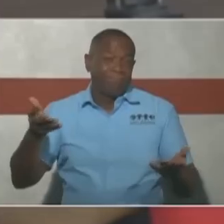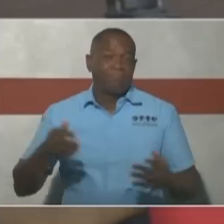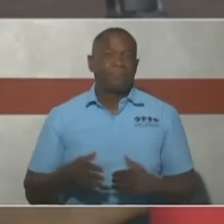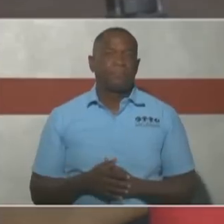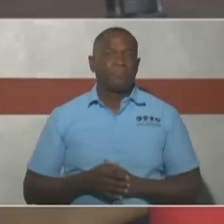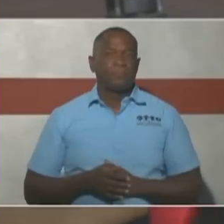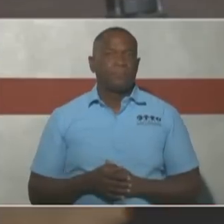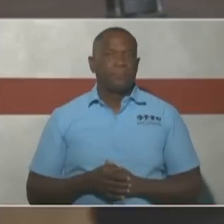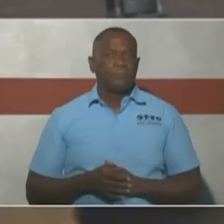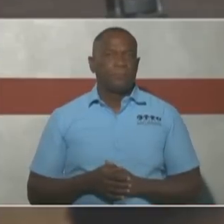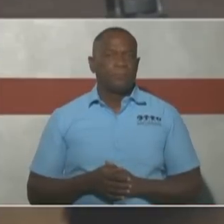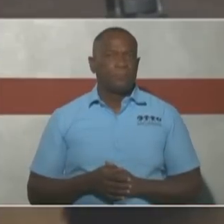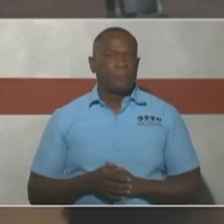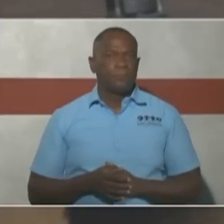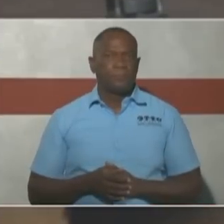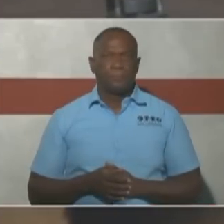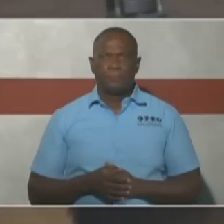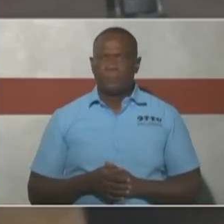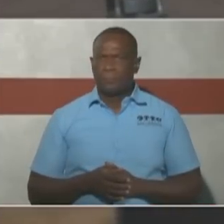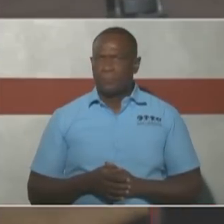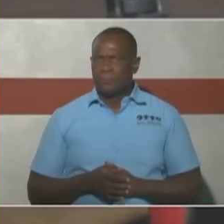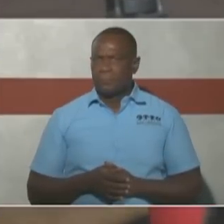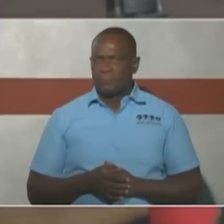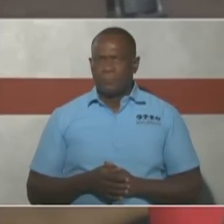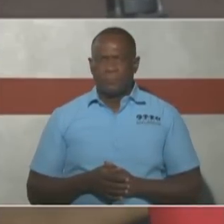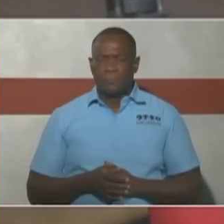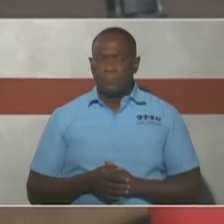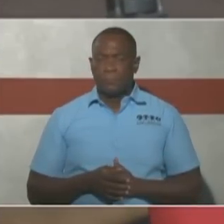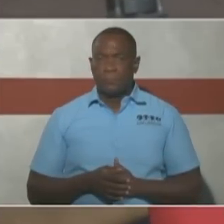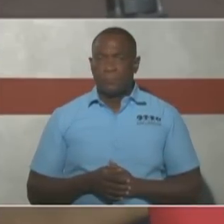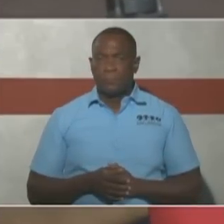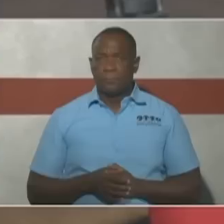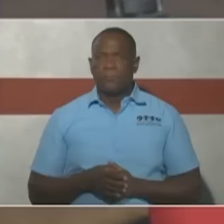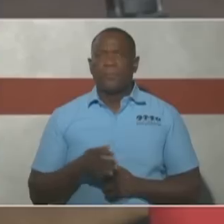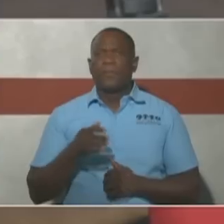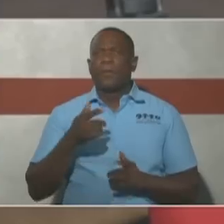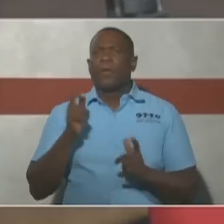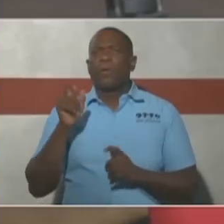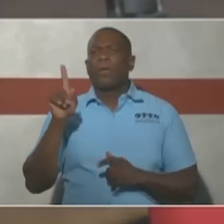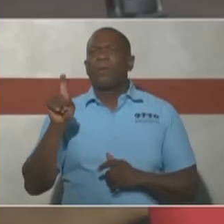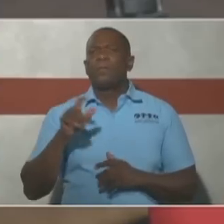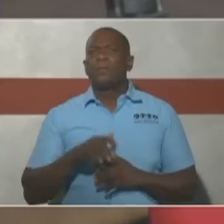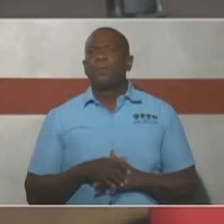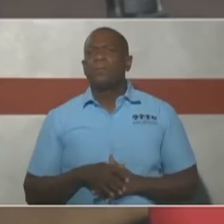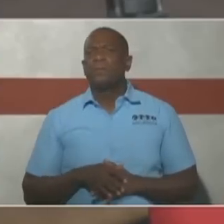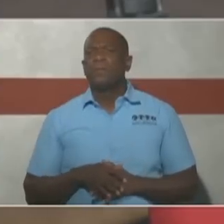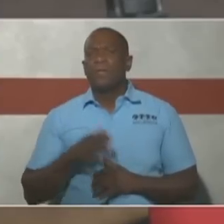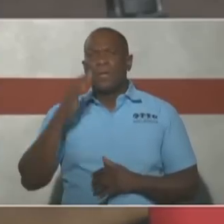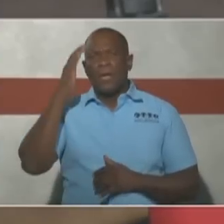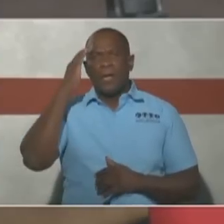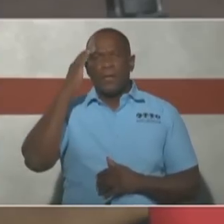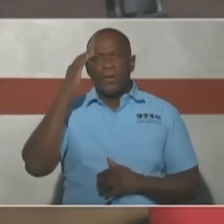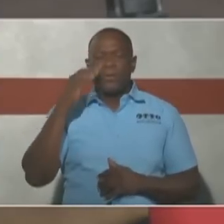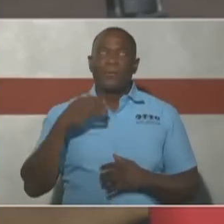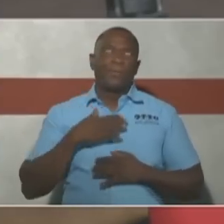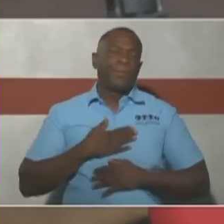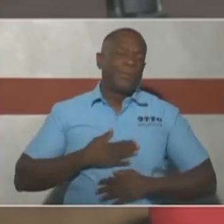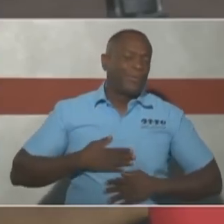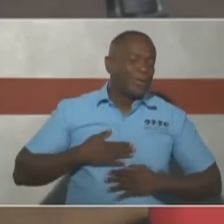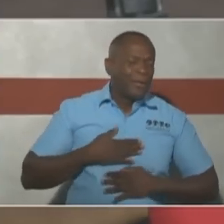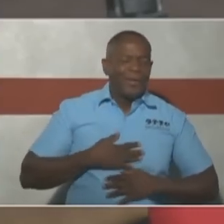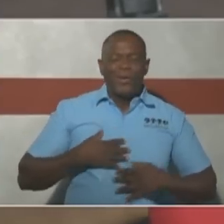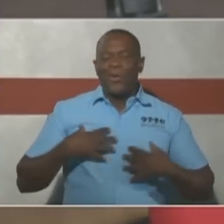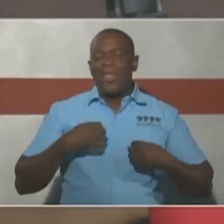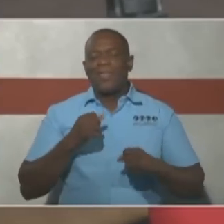and aggressive one is one that developed in our neighborhood. But the thing is that we are dealing with a slightly different population. That's the good thing.